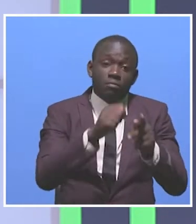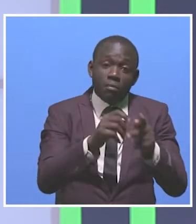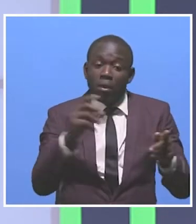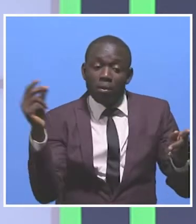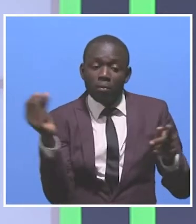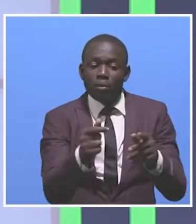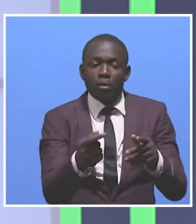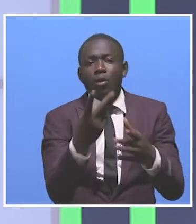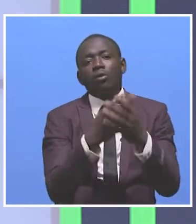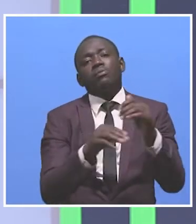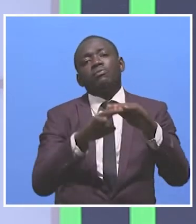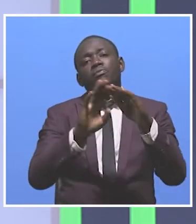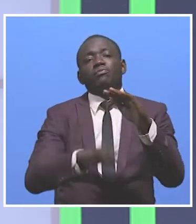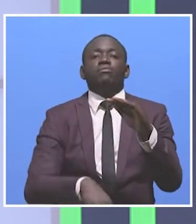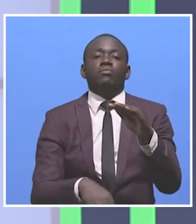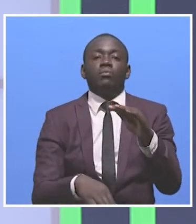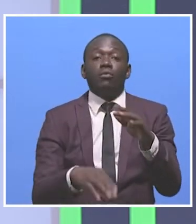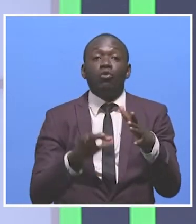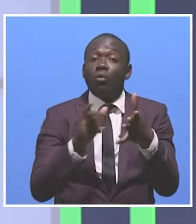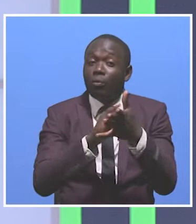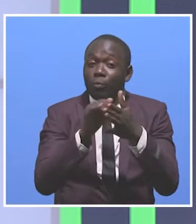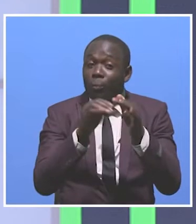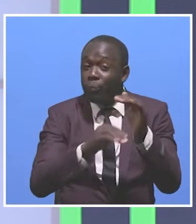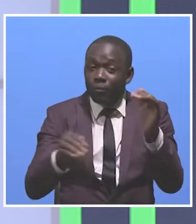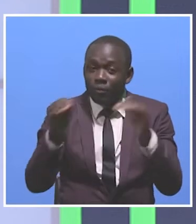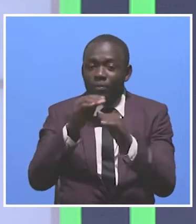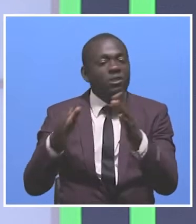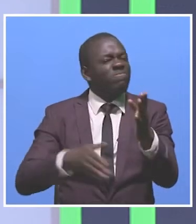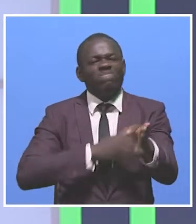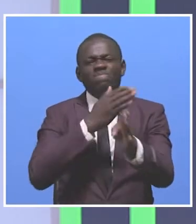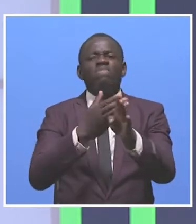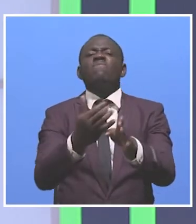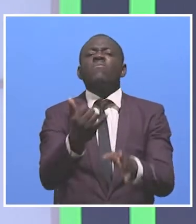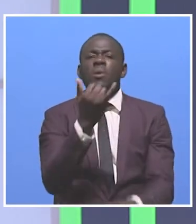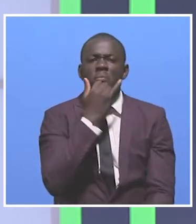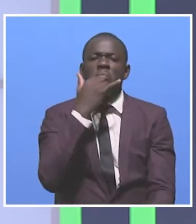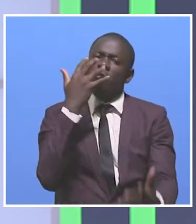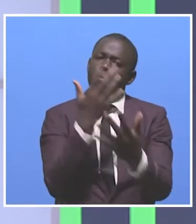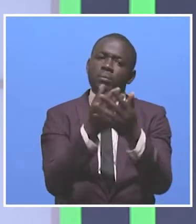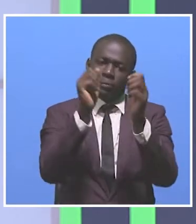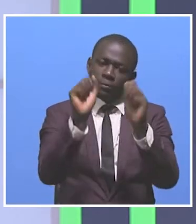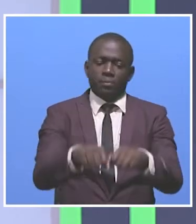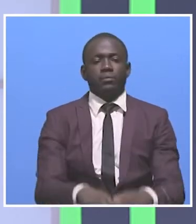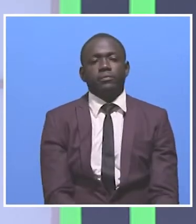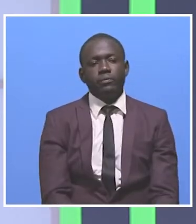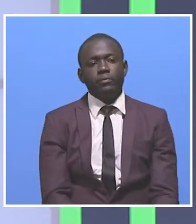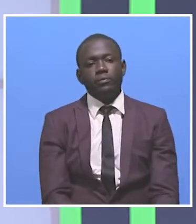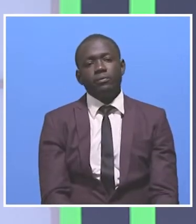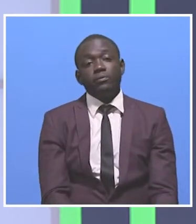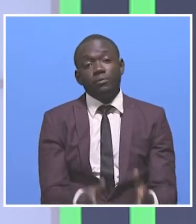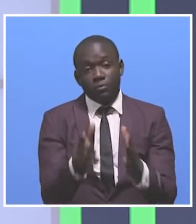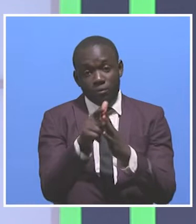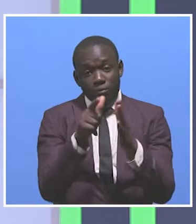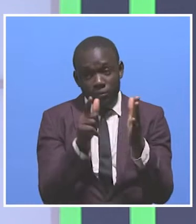ones, those it's straight. Okay, they are prosecuted straight. So there's a way that the law deals with